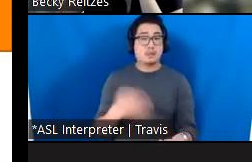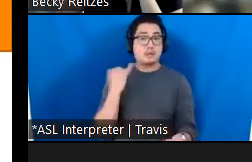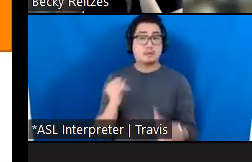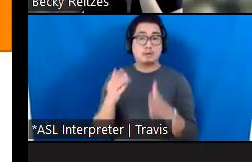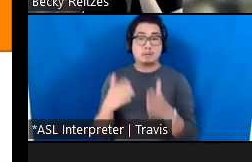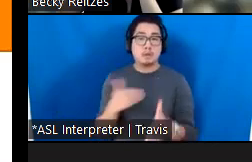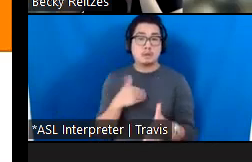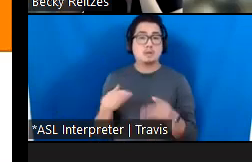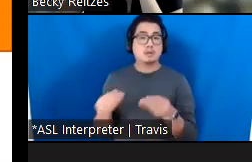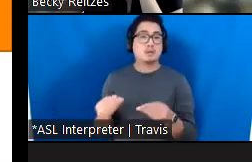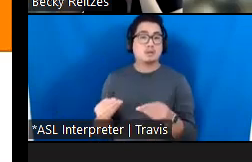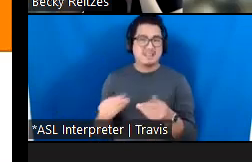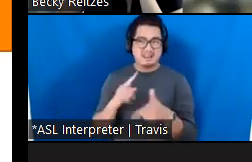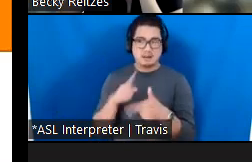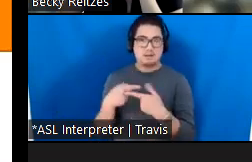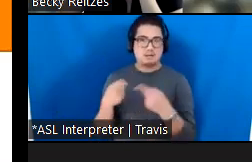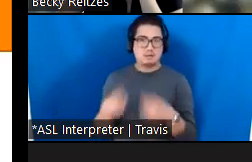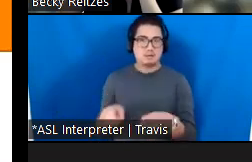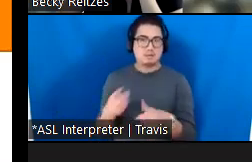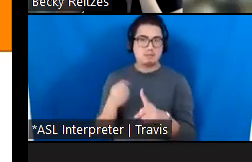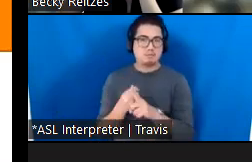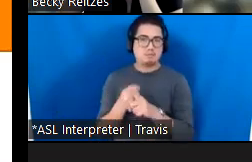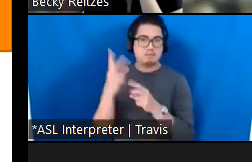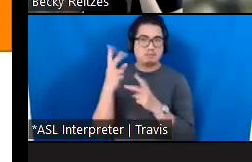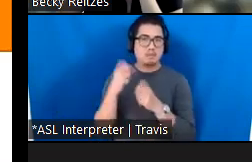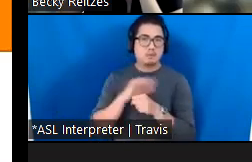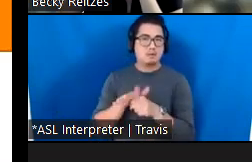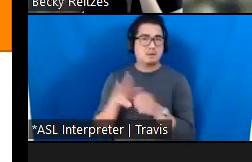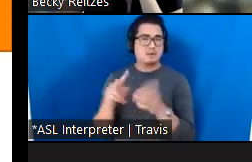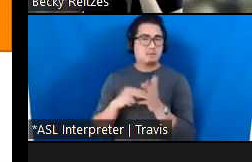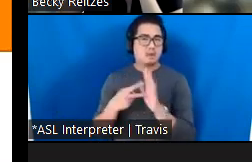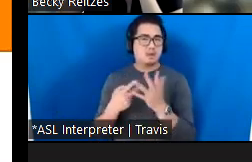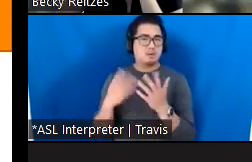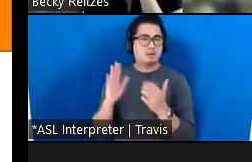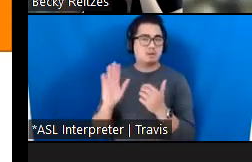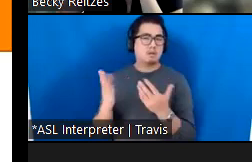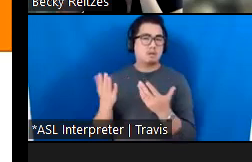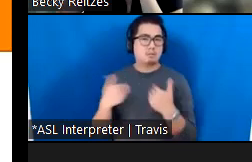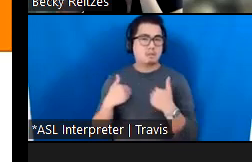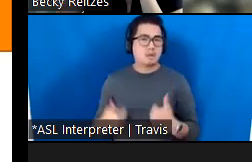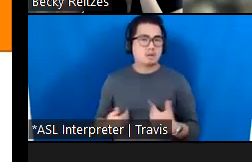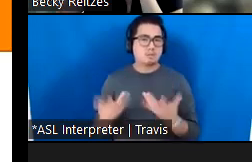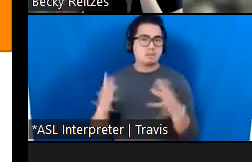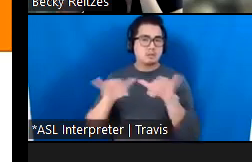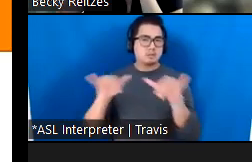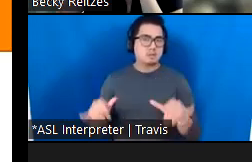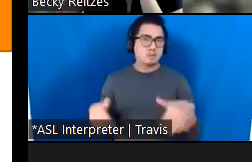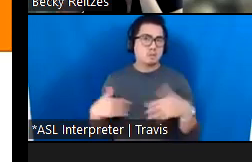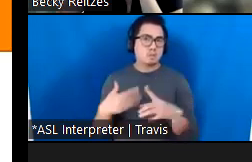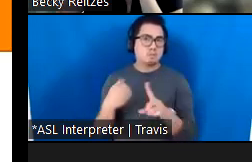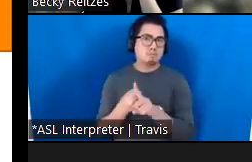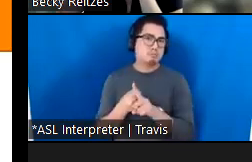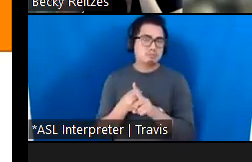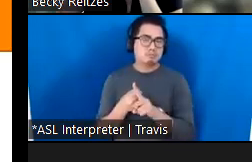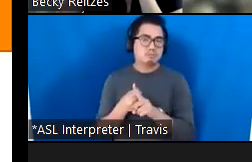is compromised because of having COVID. And they